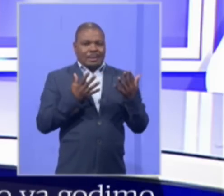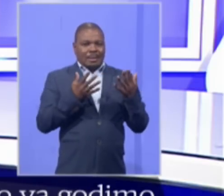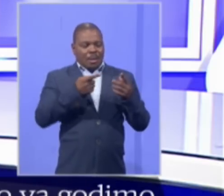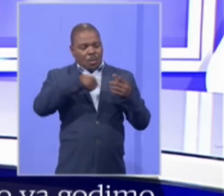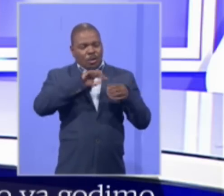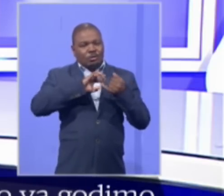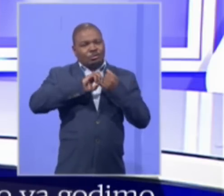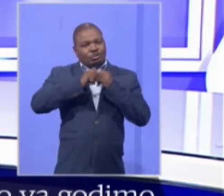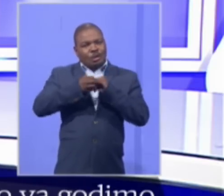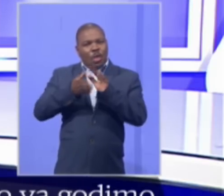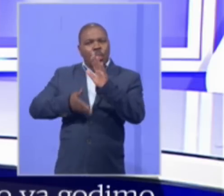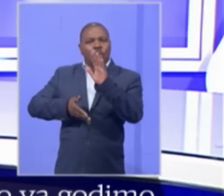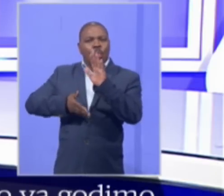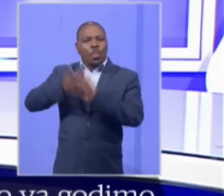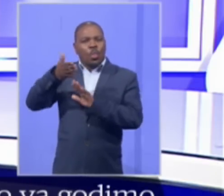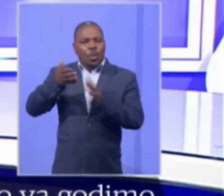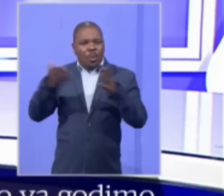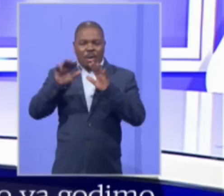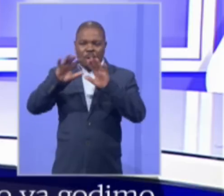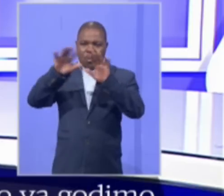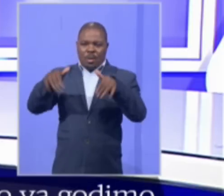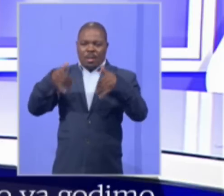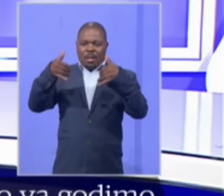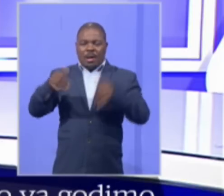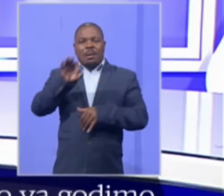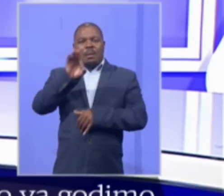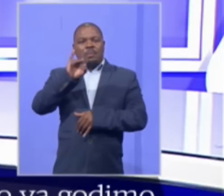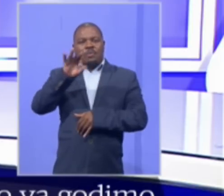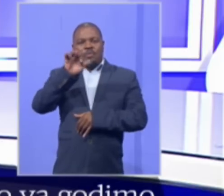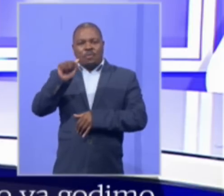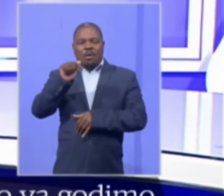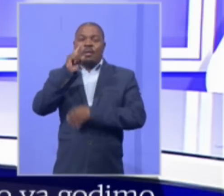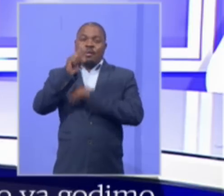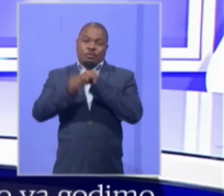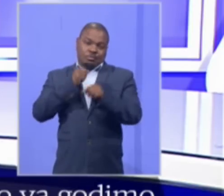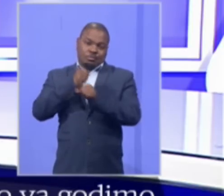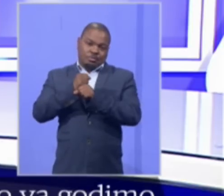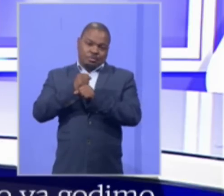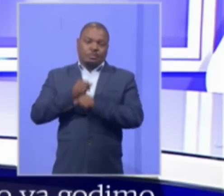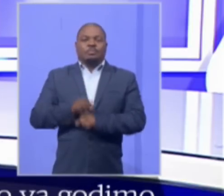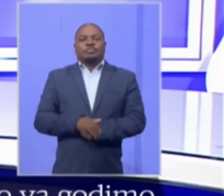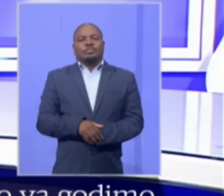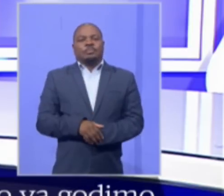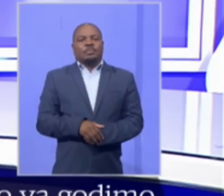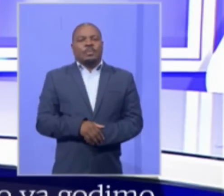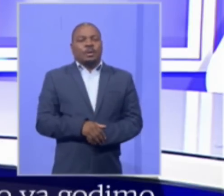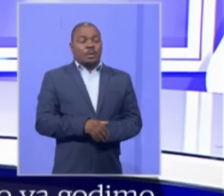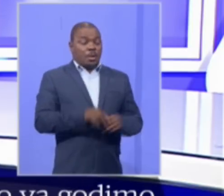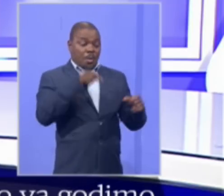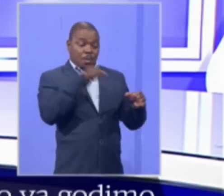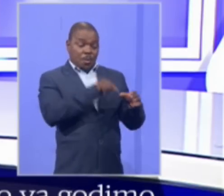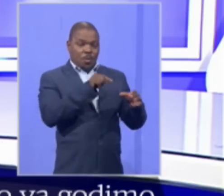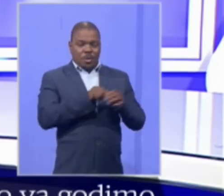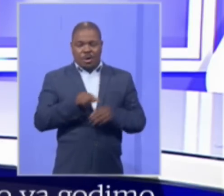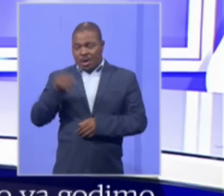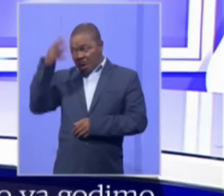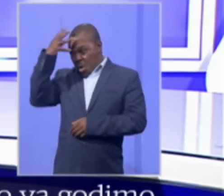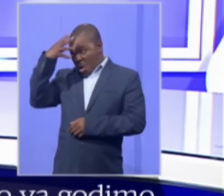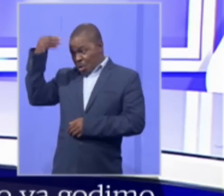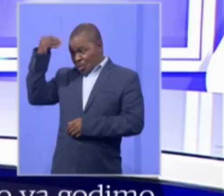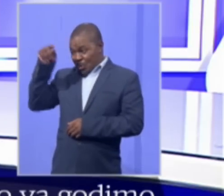phenkgišanela sekgoba sa go ba karolo ya phadišano ya sebjana sa lefase sa FIFA išago. Bafana ba